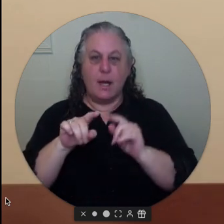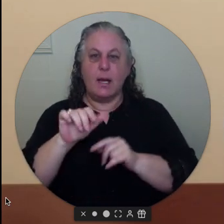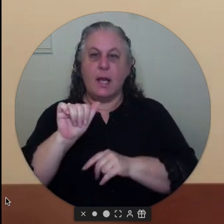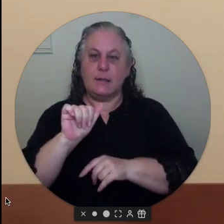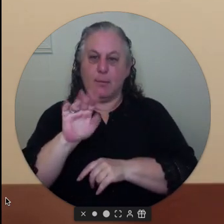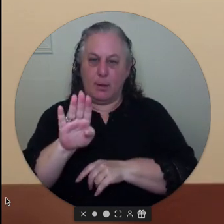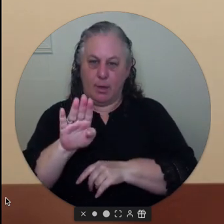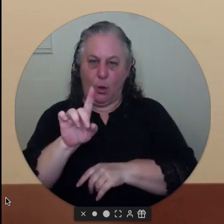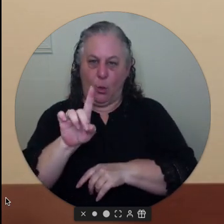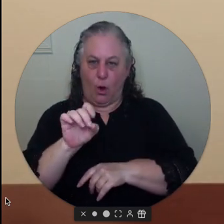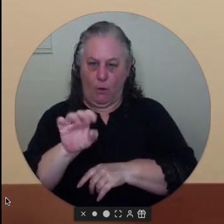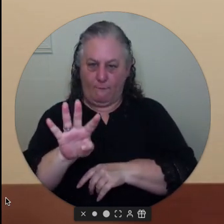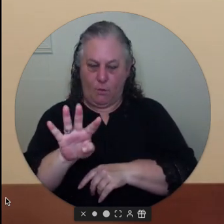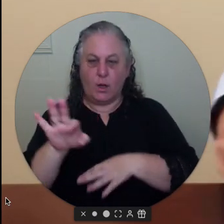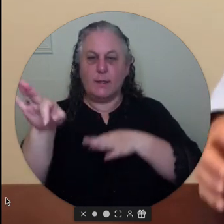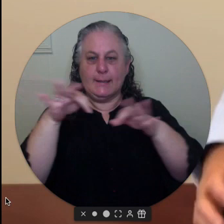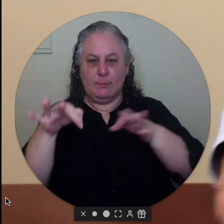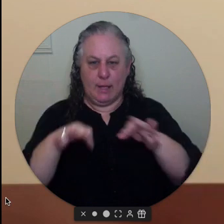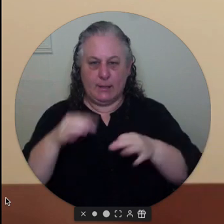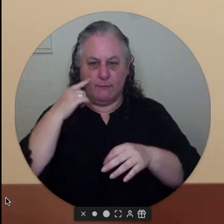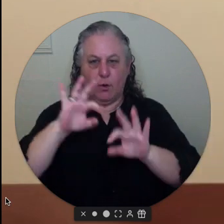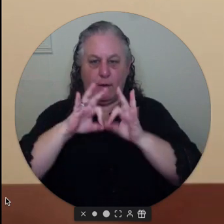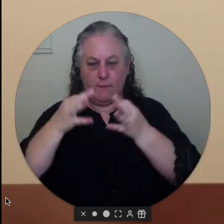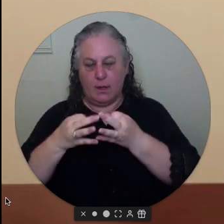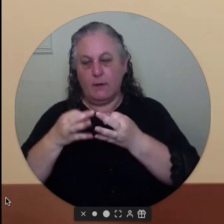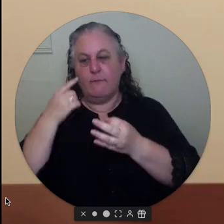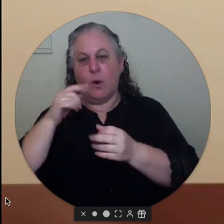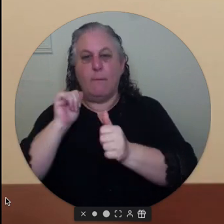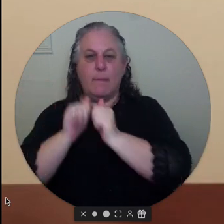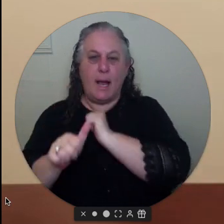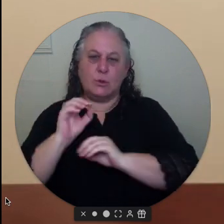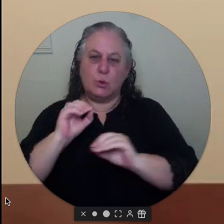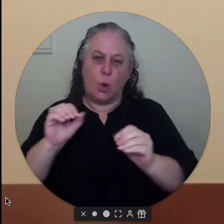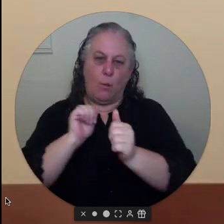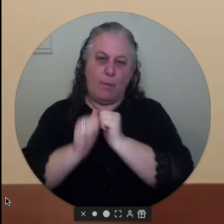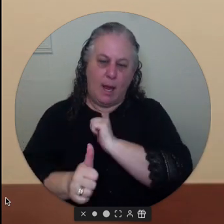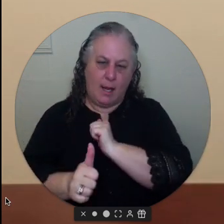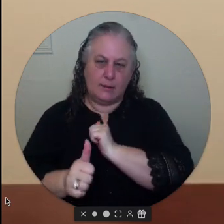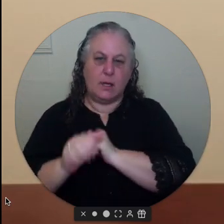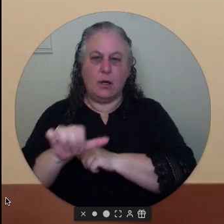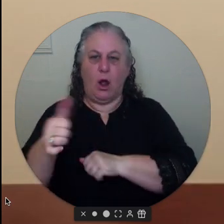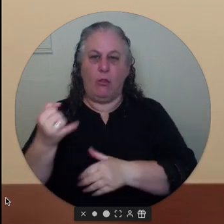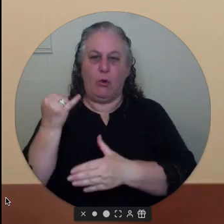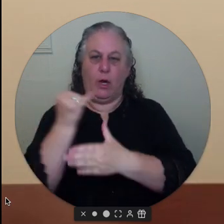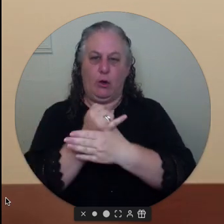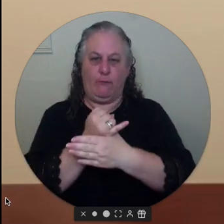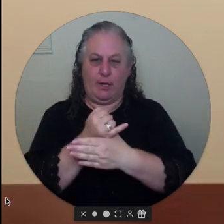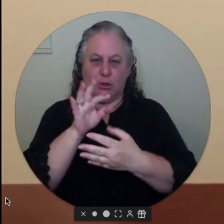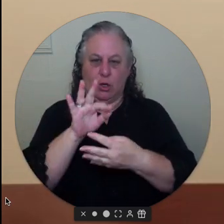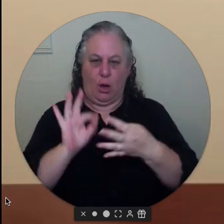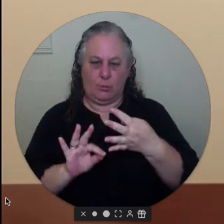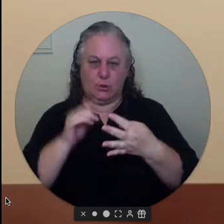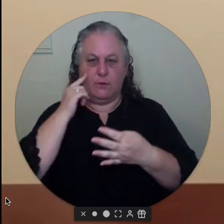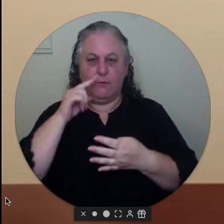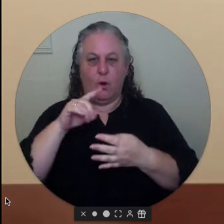104 spells that out for our families regarding the pass, no pass option, as well as other intervention options for our